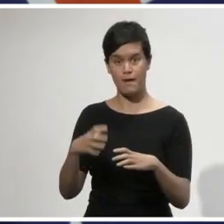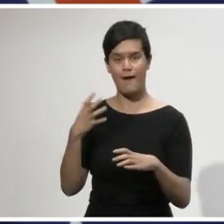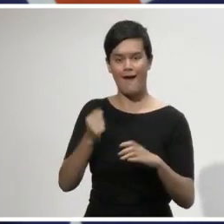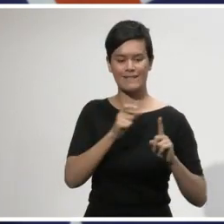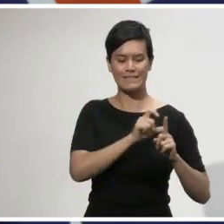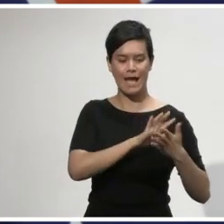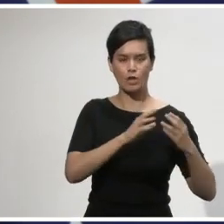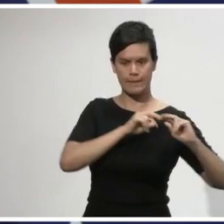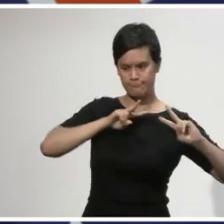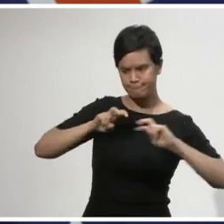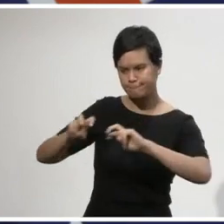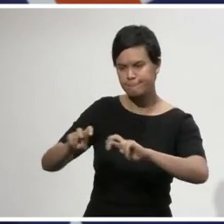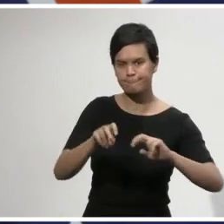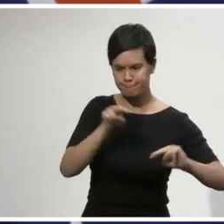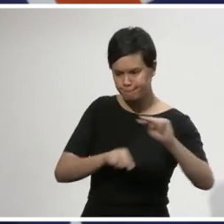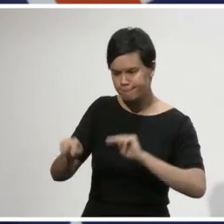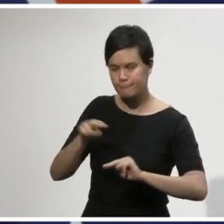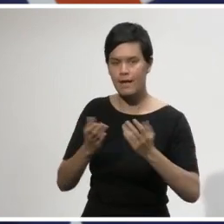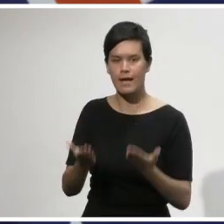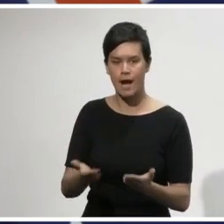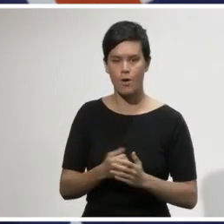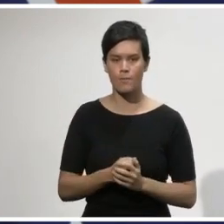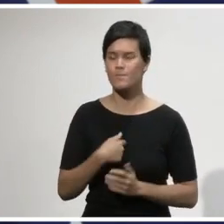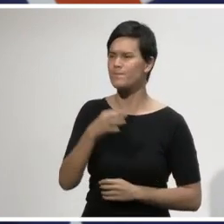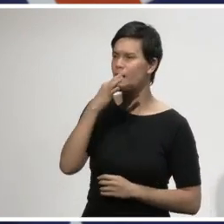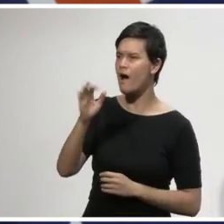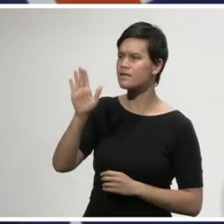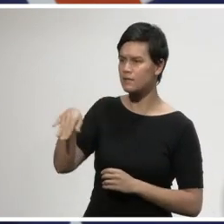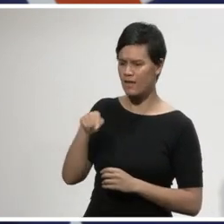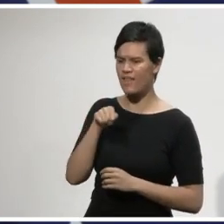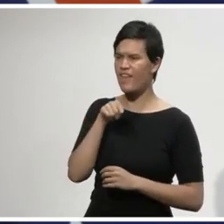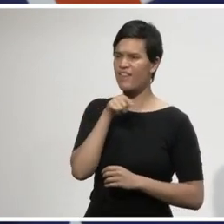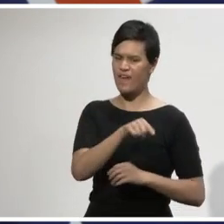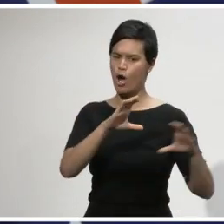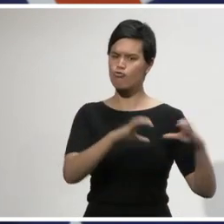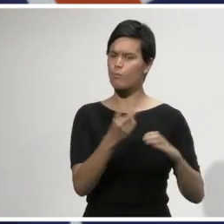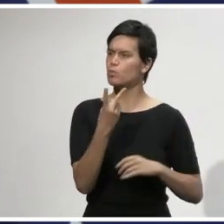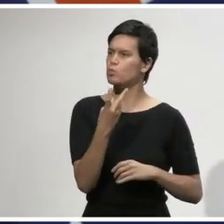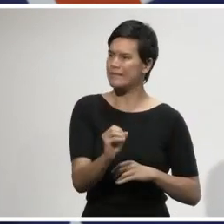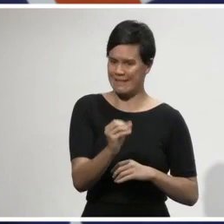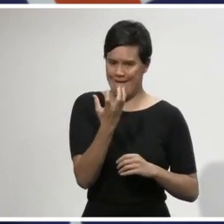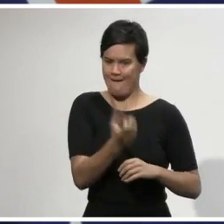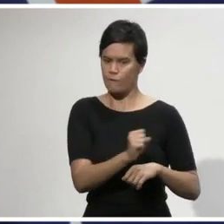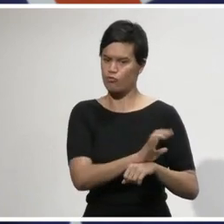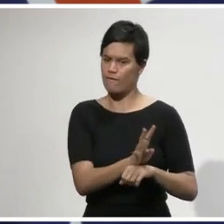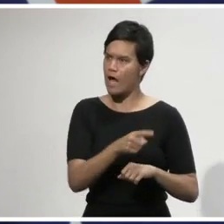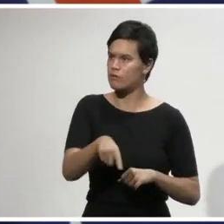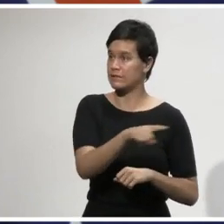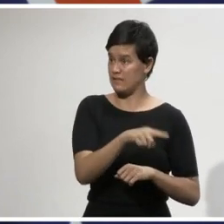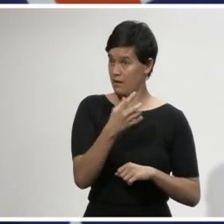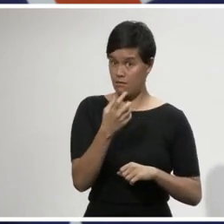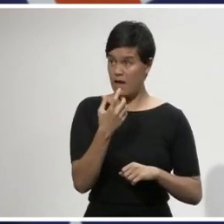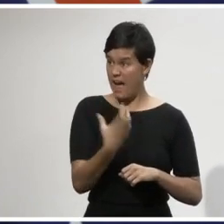Health Board. Any of the patients at Rosewood who were also within that isolation group as that woman, are any of them also in critical